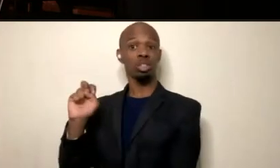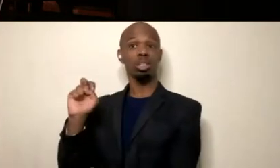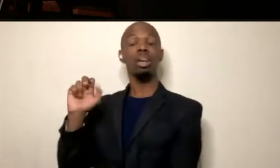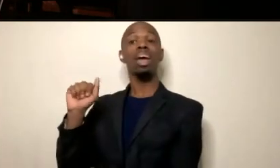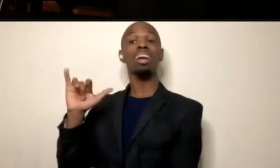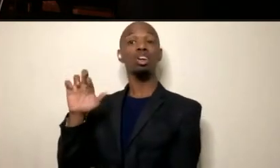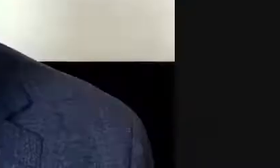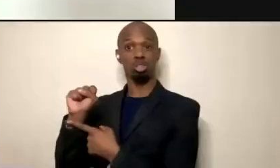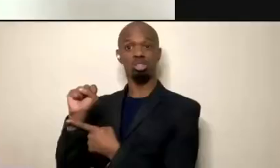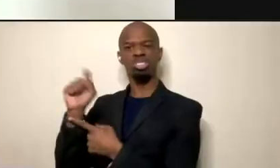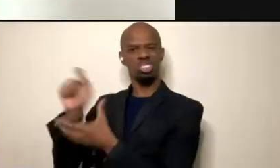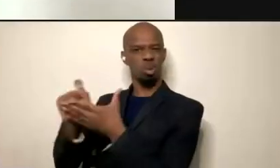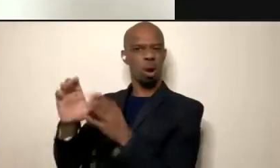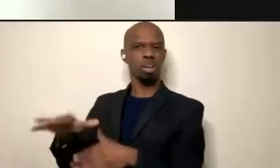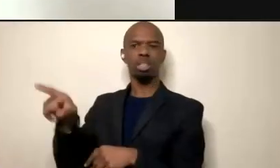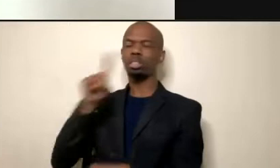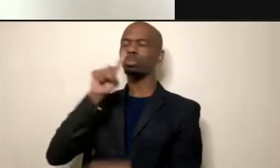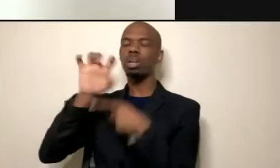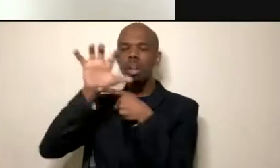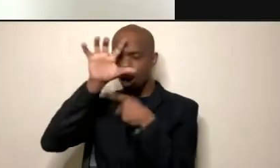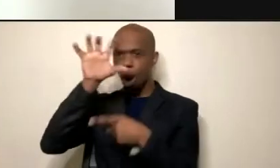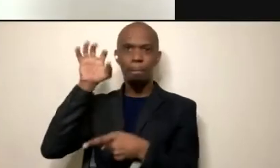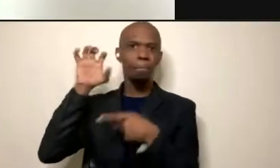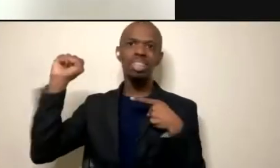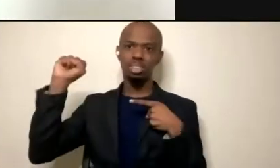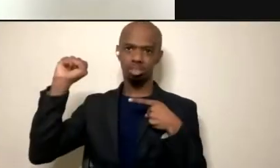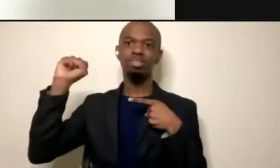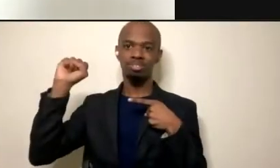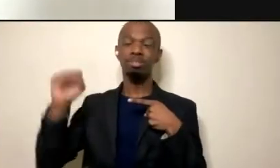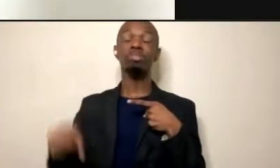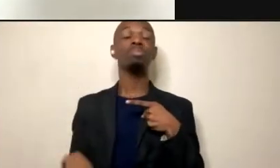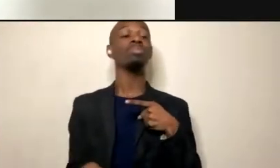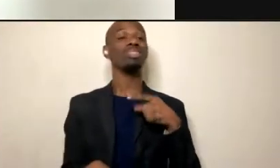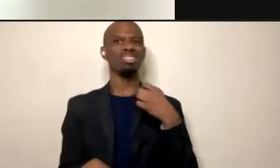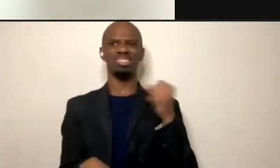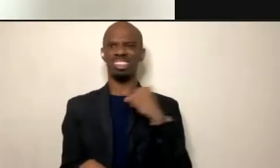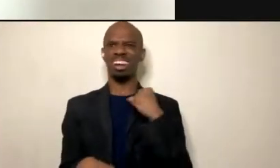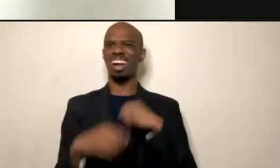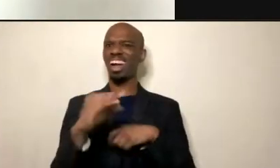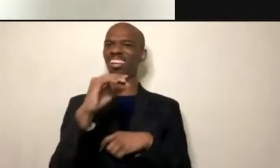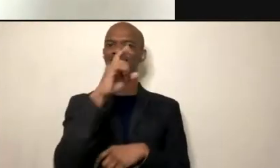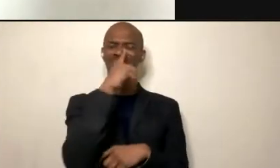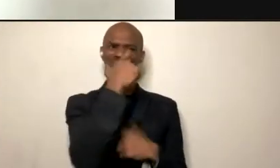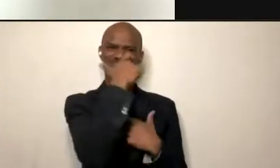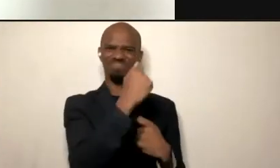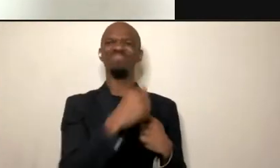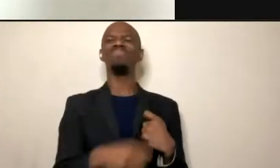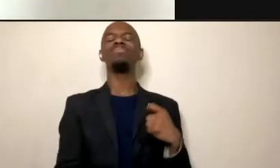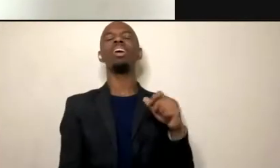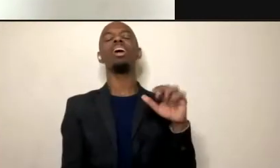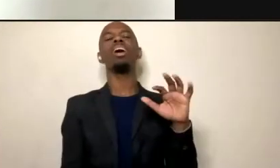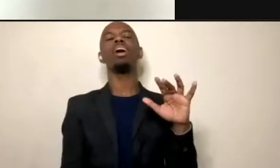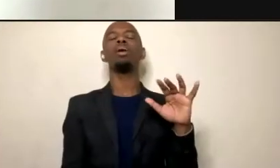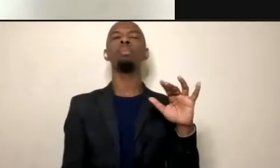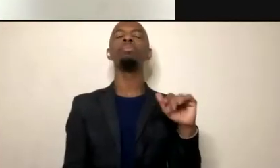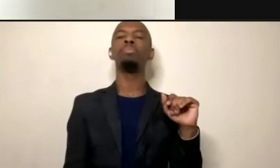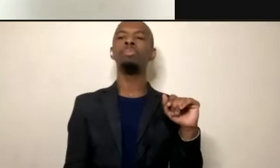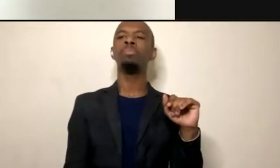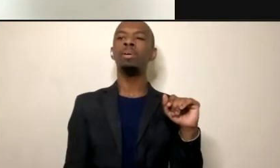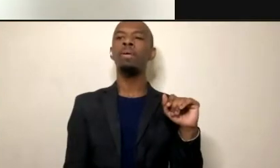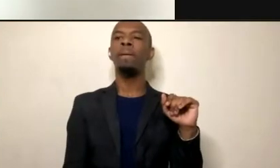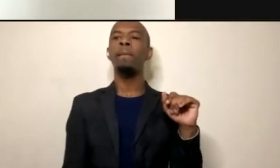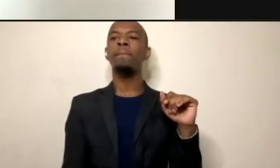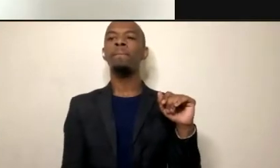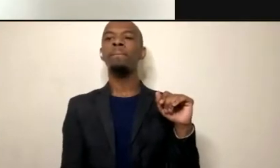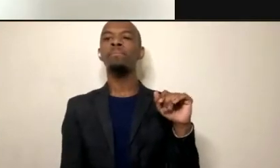He's amazing. I'm, you know, it's funny because I know that we spoke when we were talking. I know that